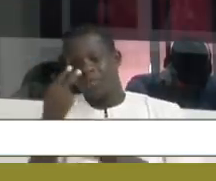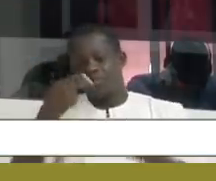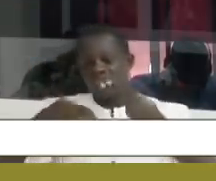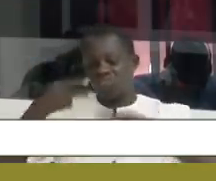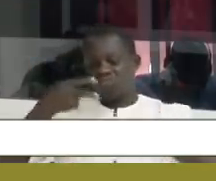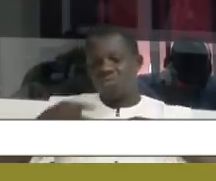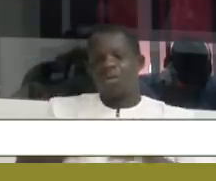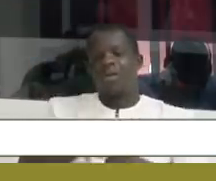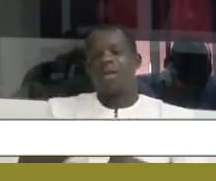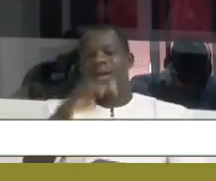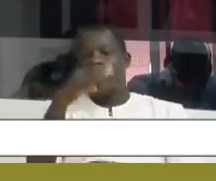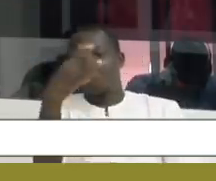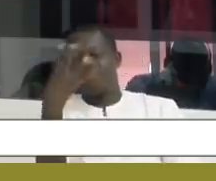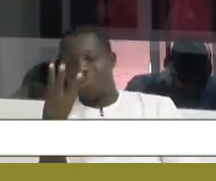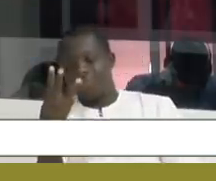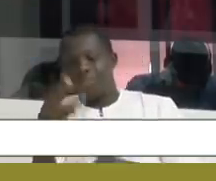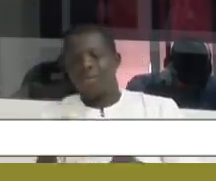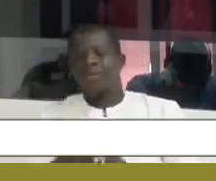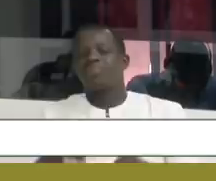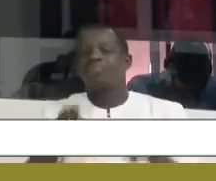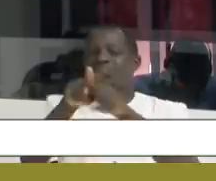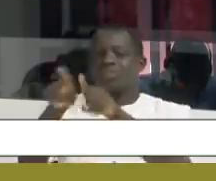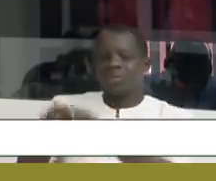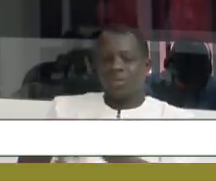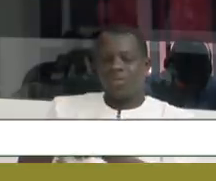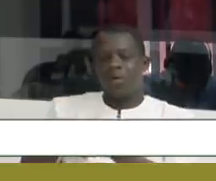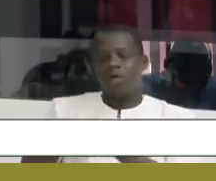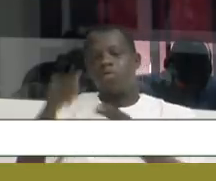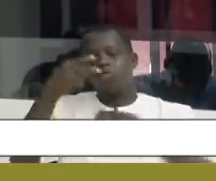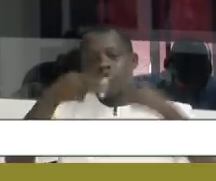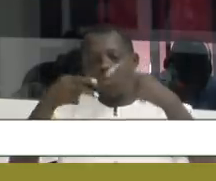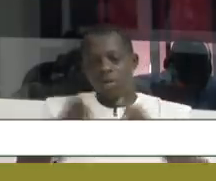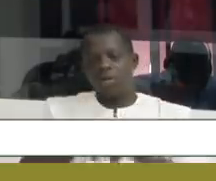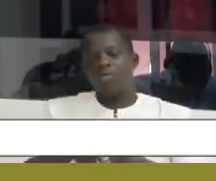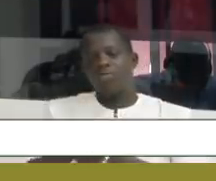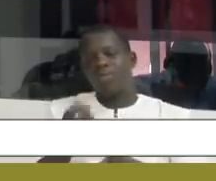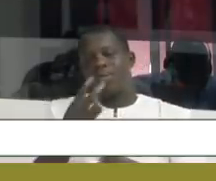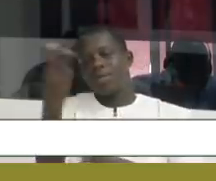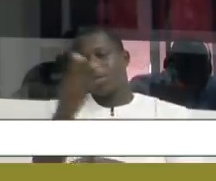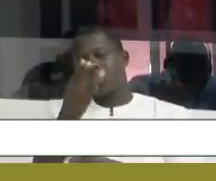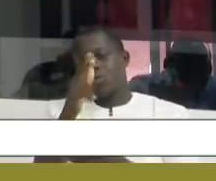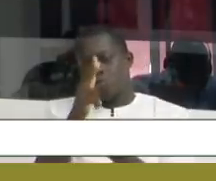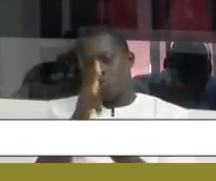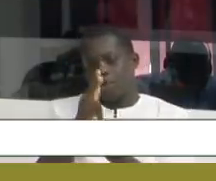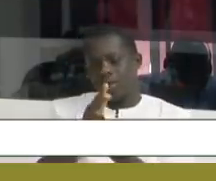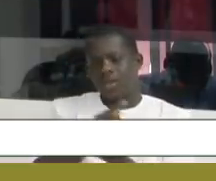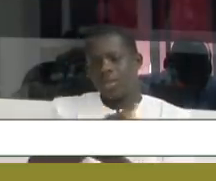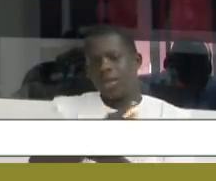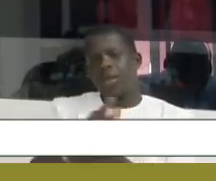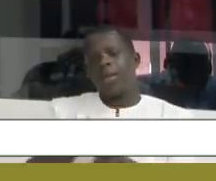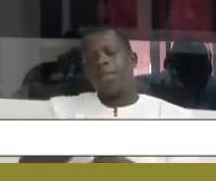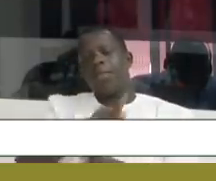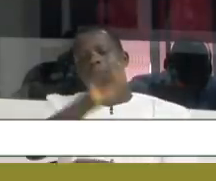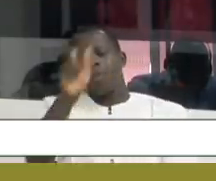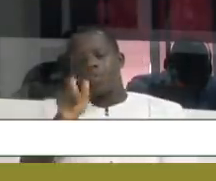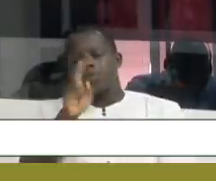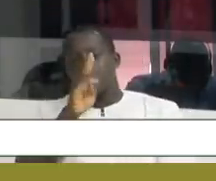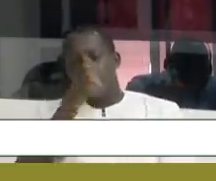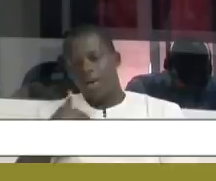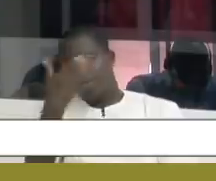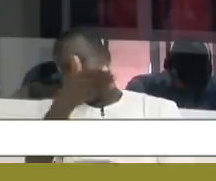the three consistent stories of these three witnesses. A victim, somebody who was there with you